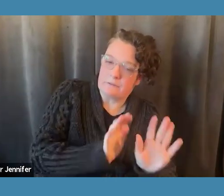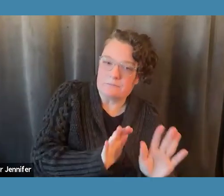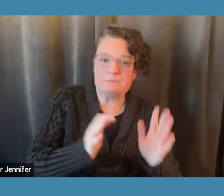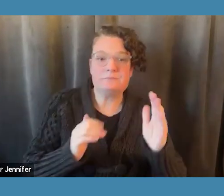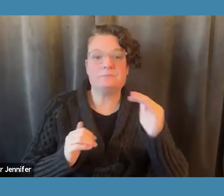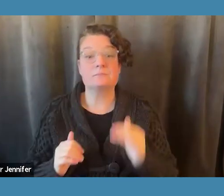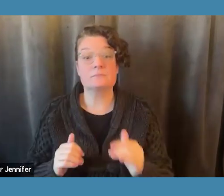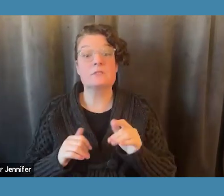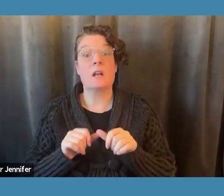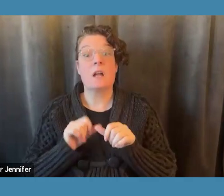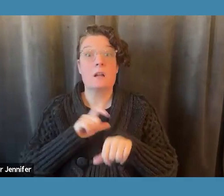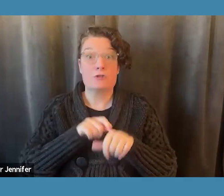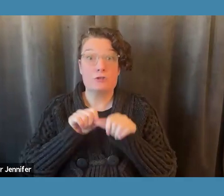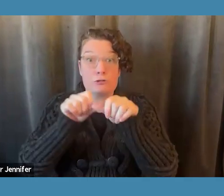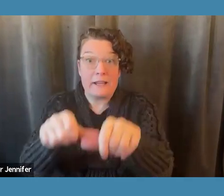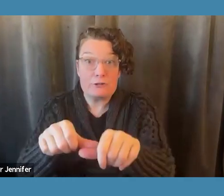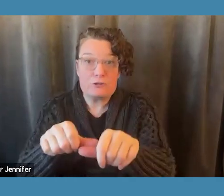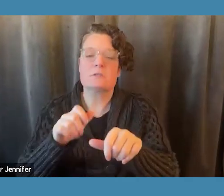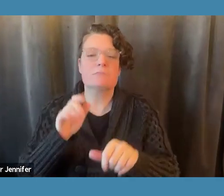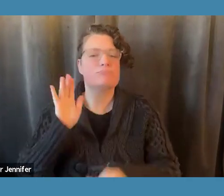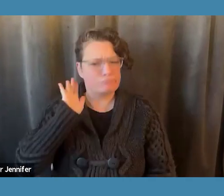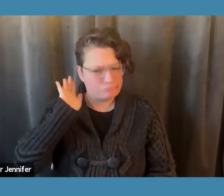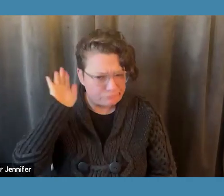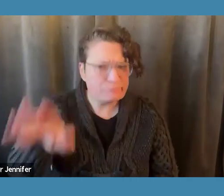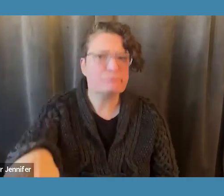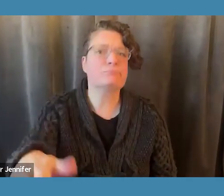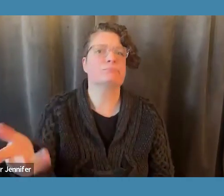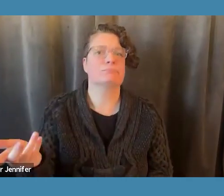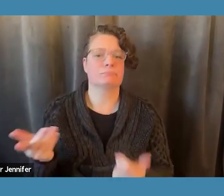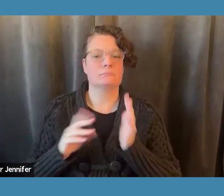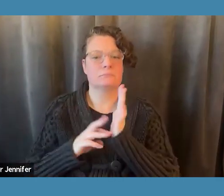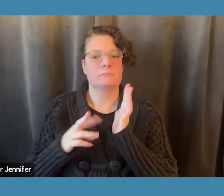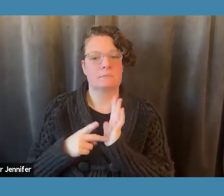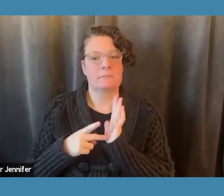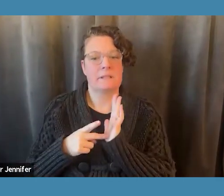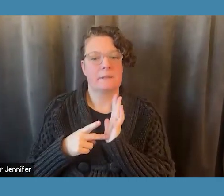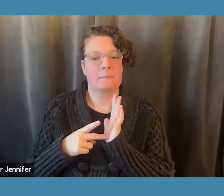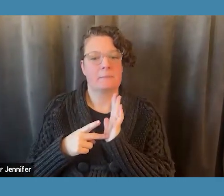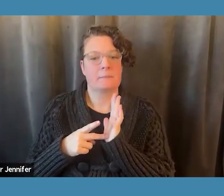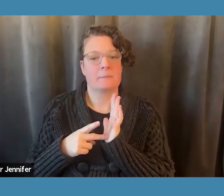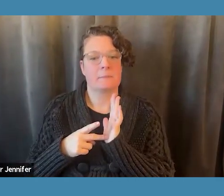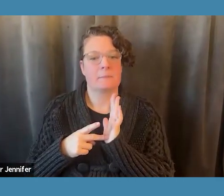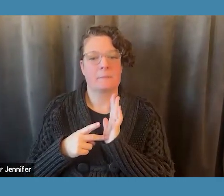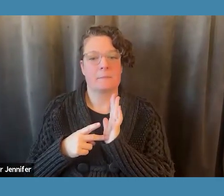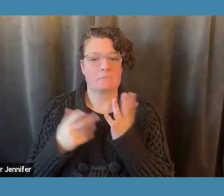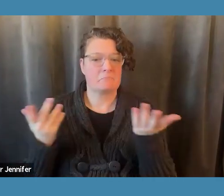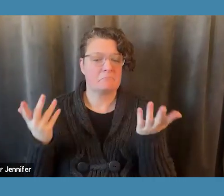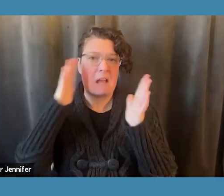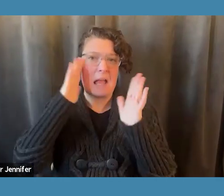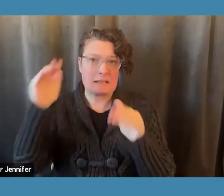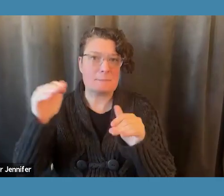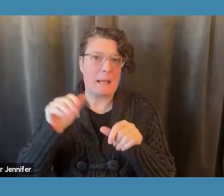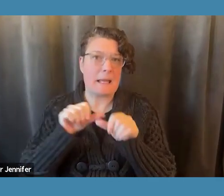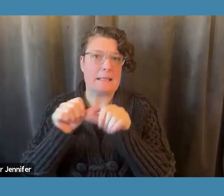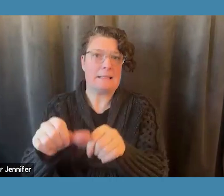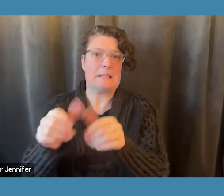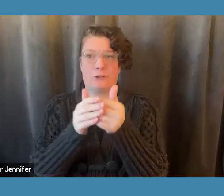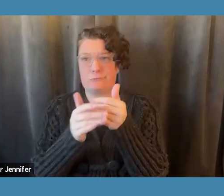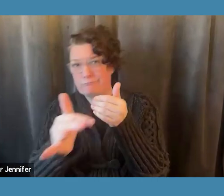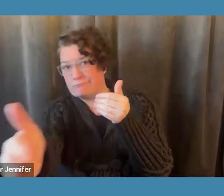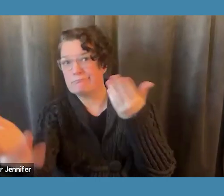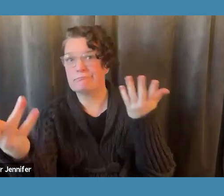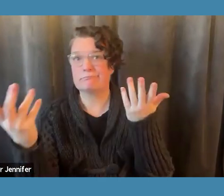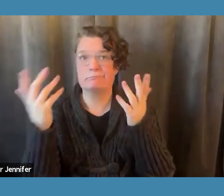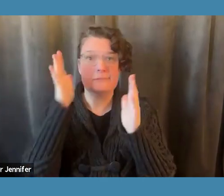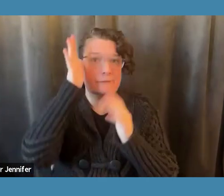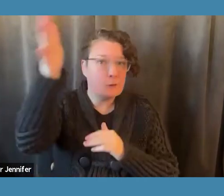to be of extended duration. They say that means it must reasonably be expected to continue indefinitely